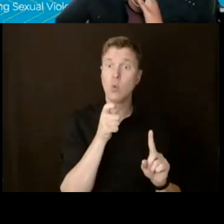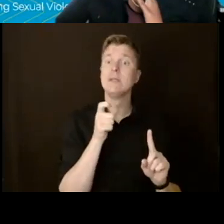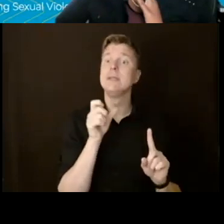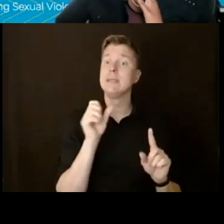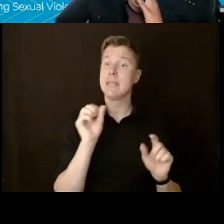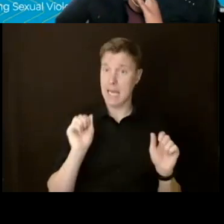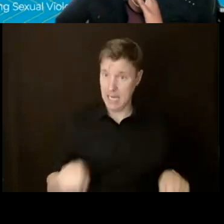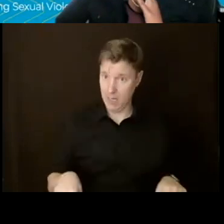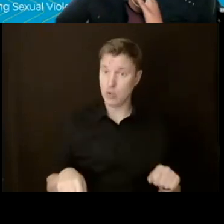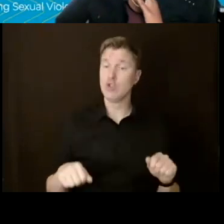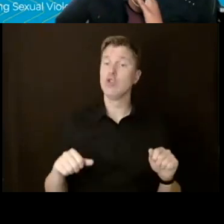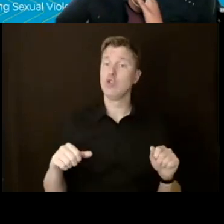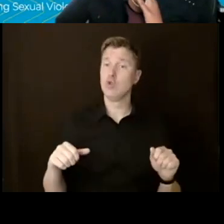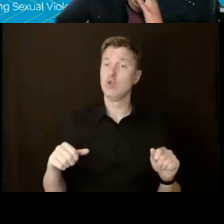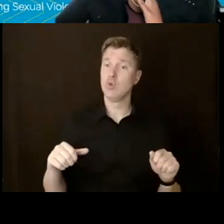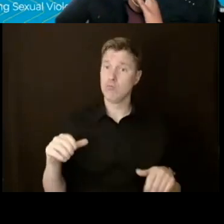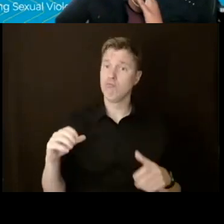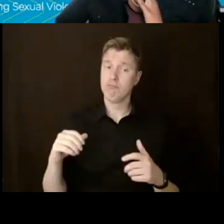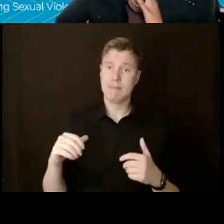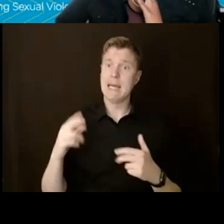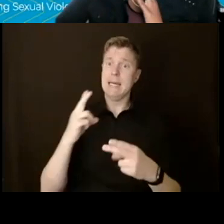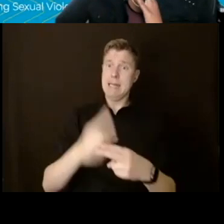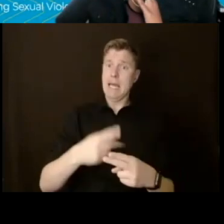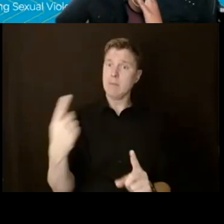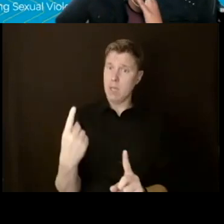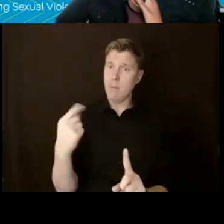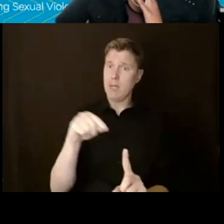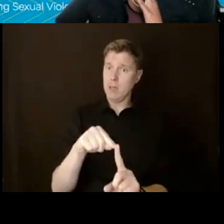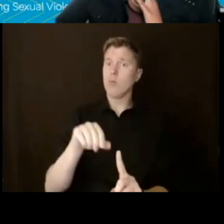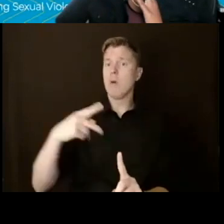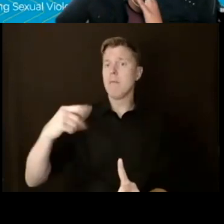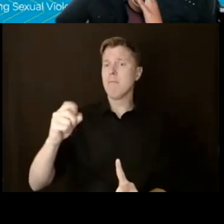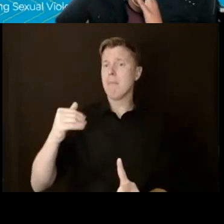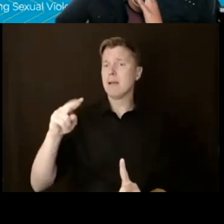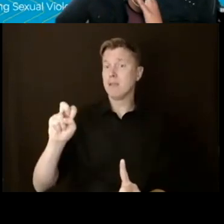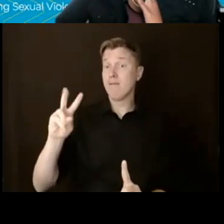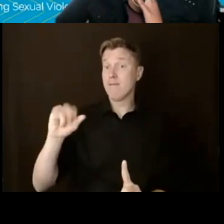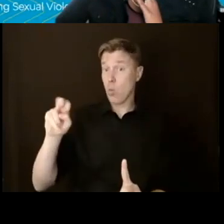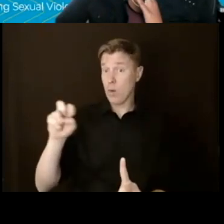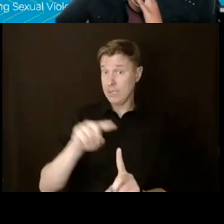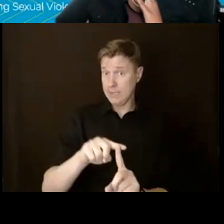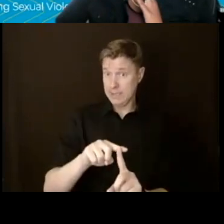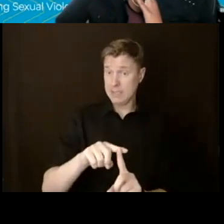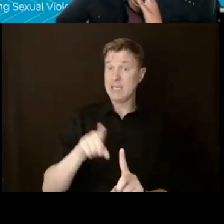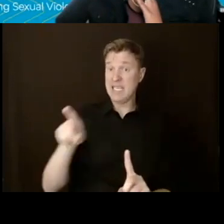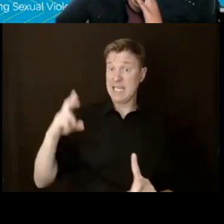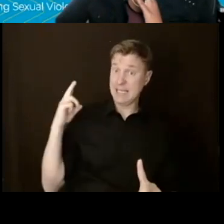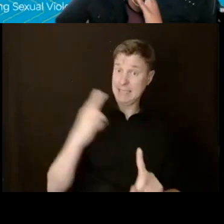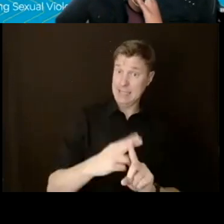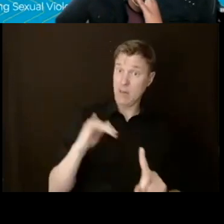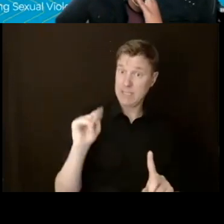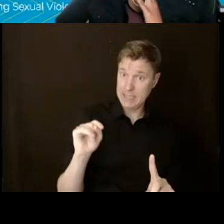a certain level of power by naming something in a passive voice that then, because of the way dominant